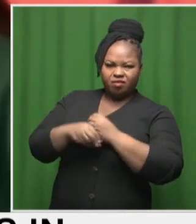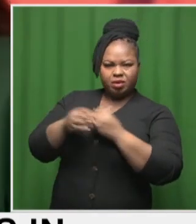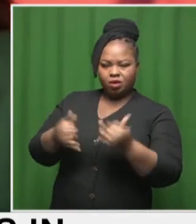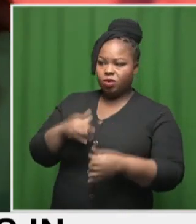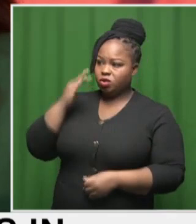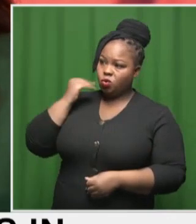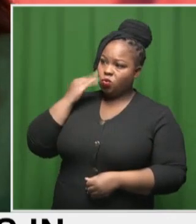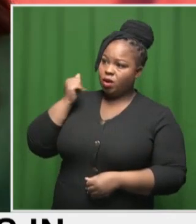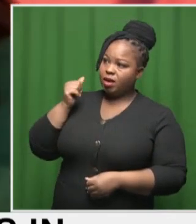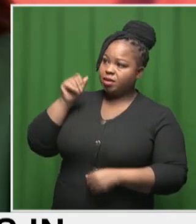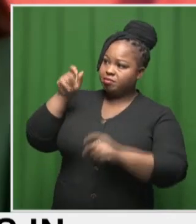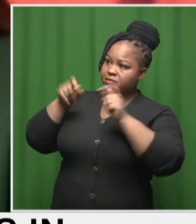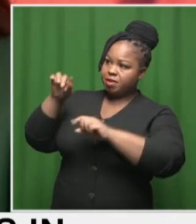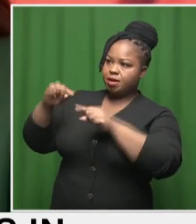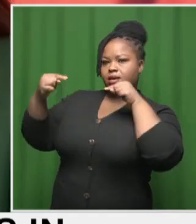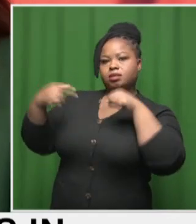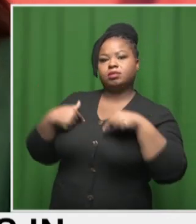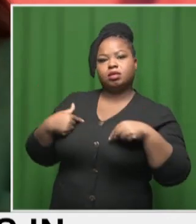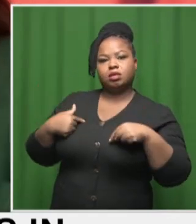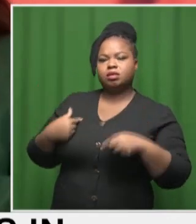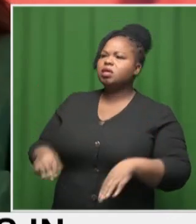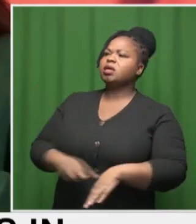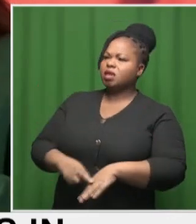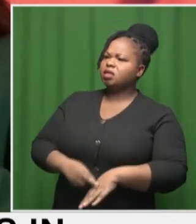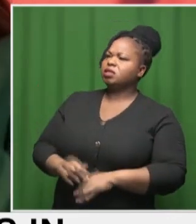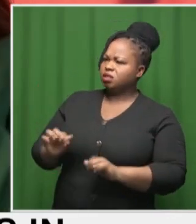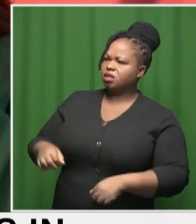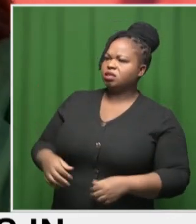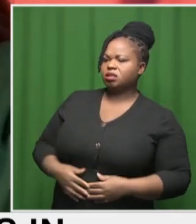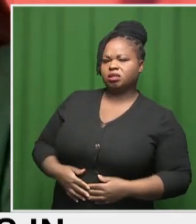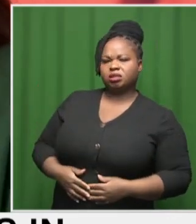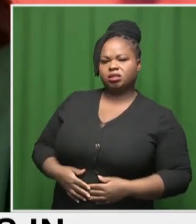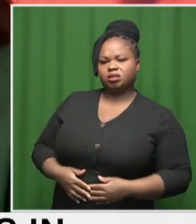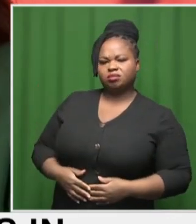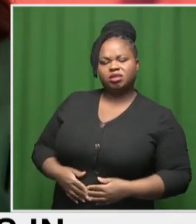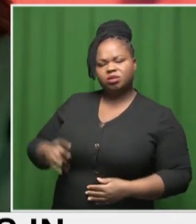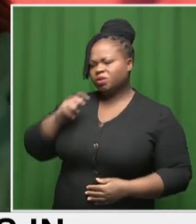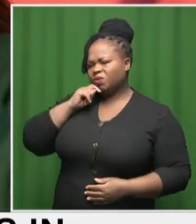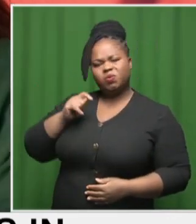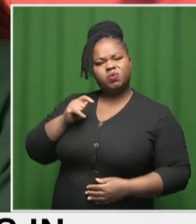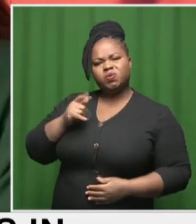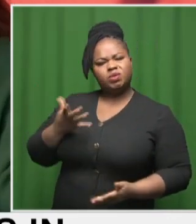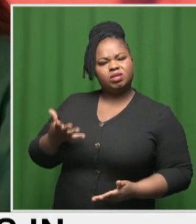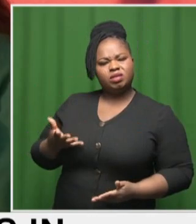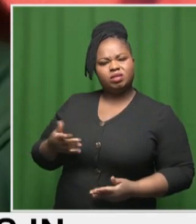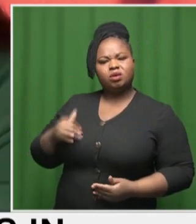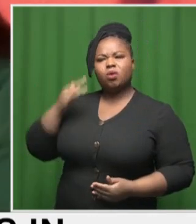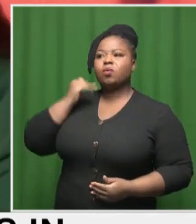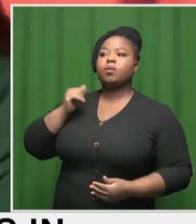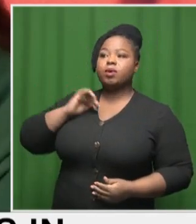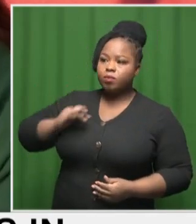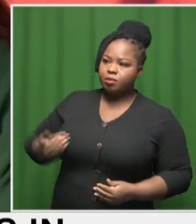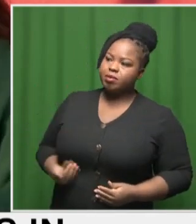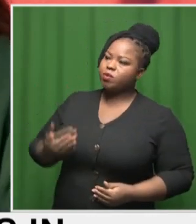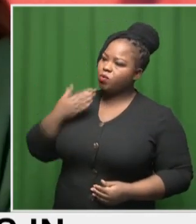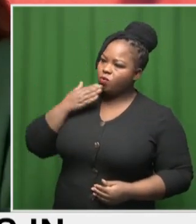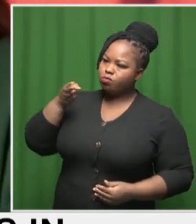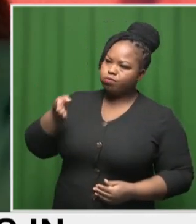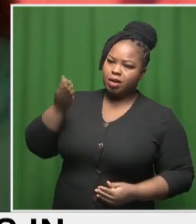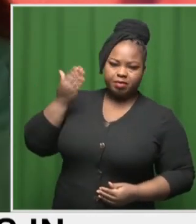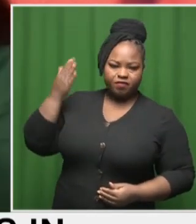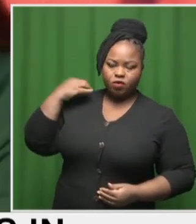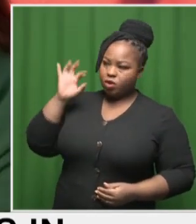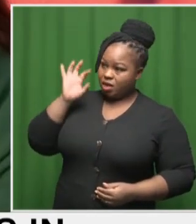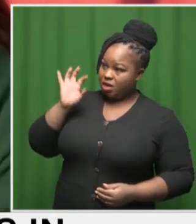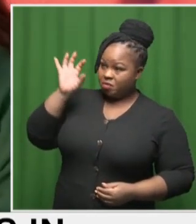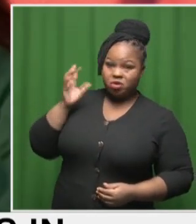white people against me. It's very racial, and it's disturbing that it's white women who were in netball who I